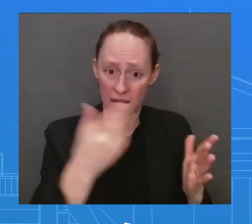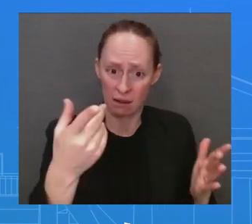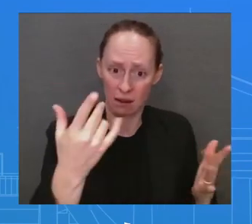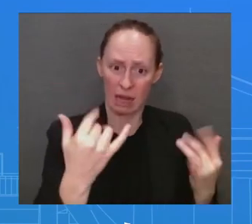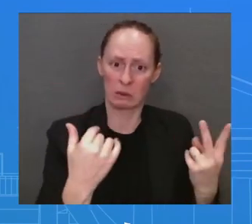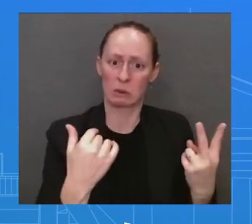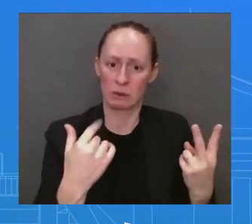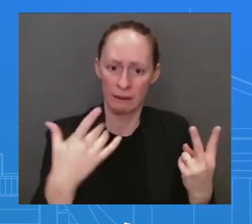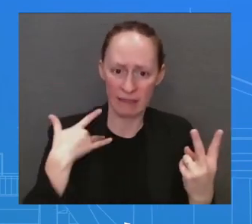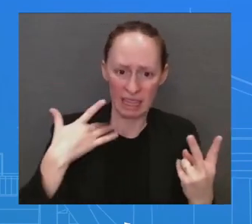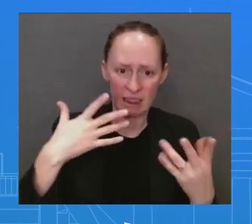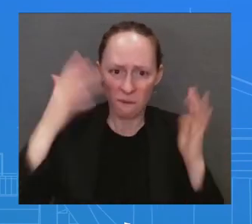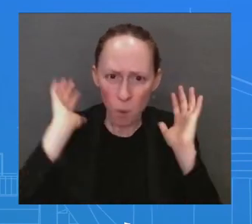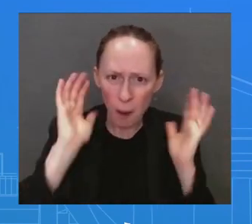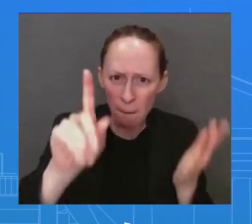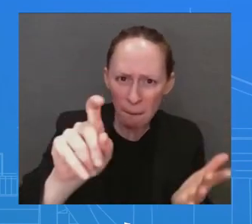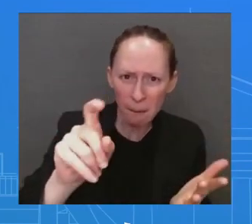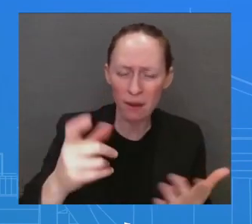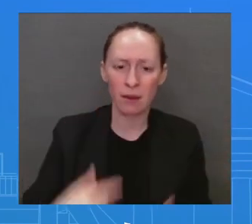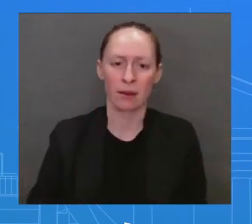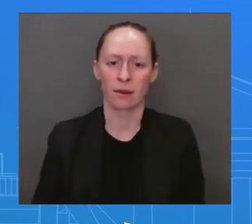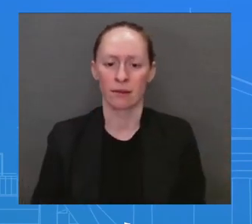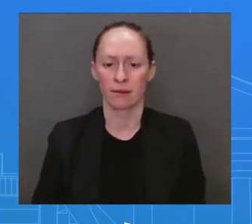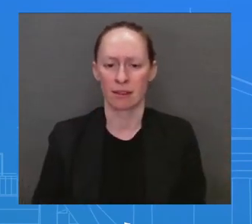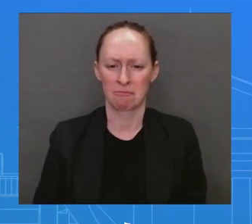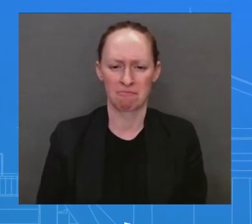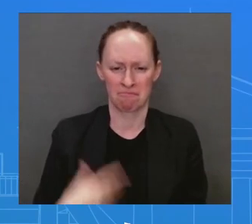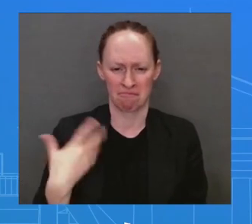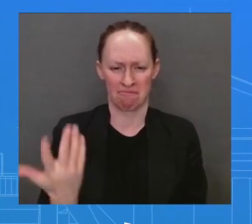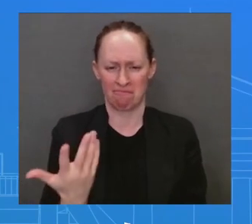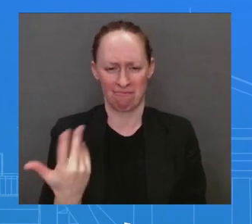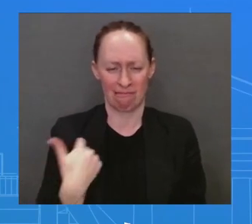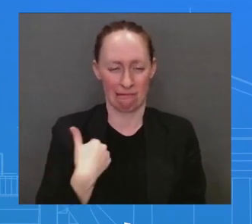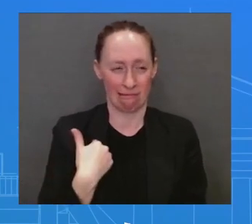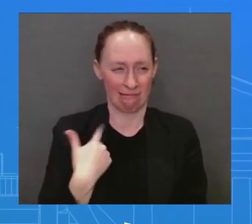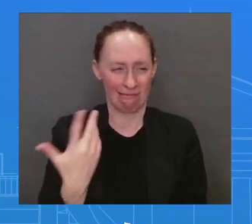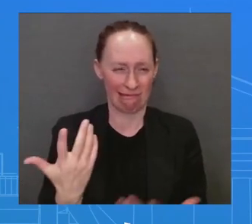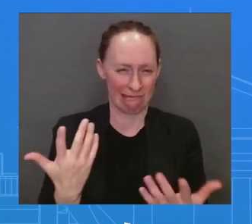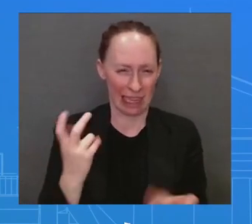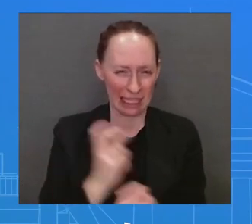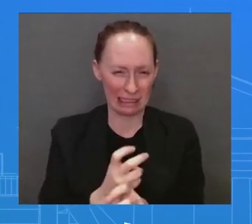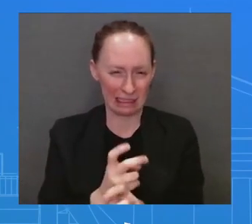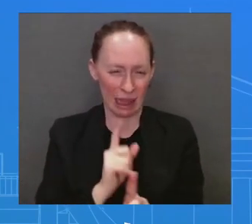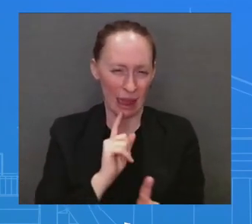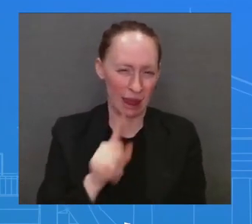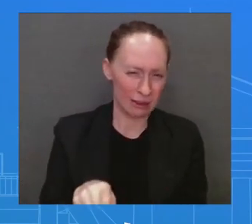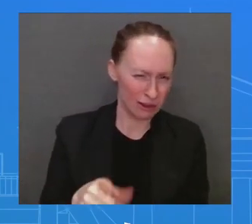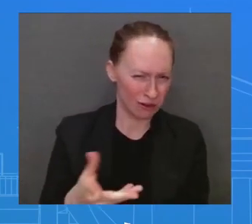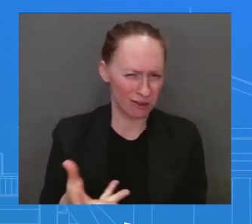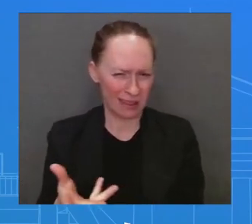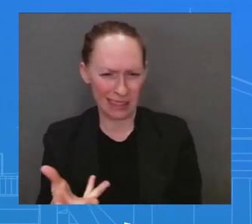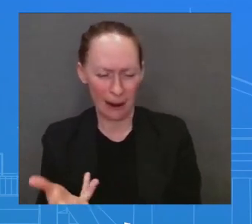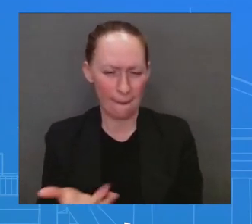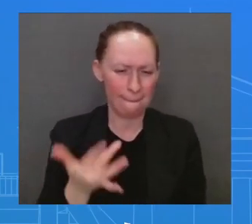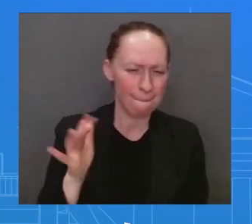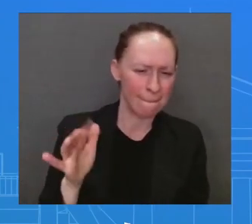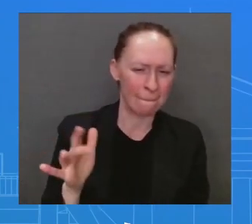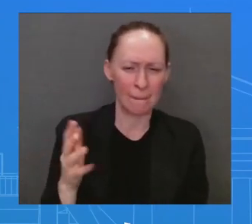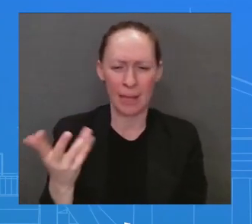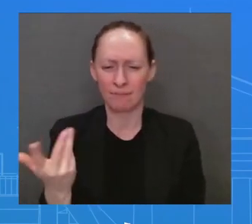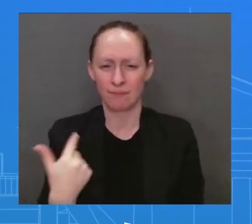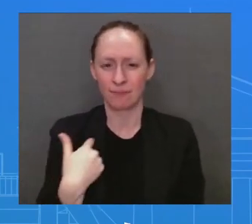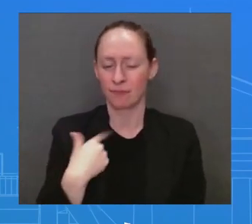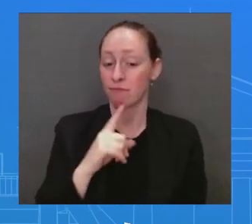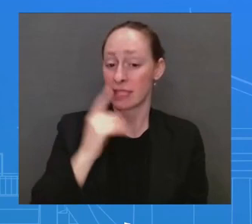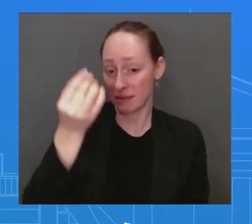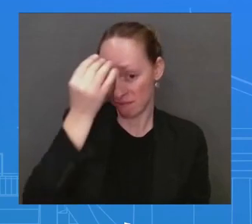Difficult to answer the question, given that we're not completely sure about the